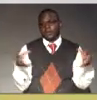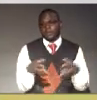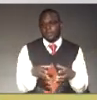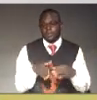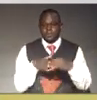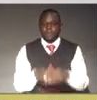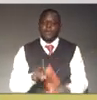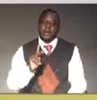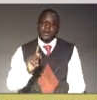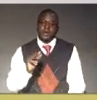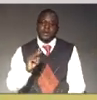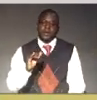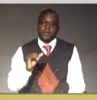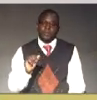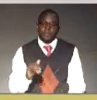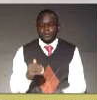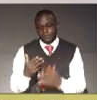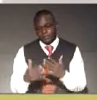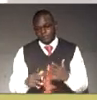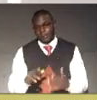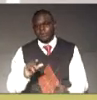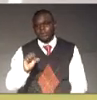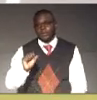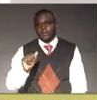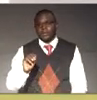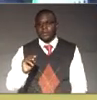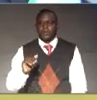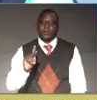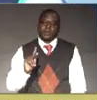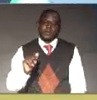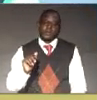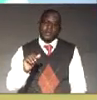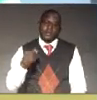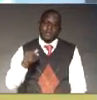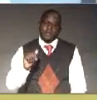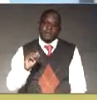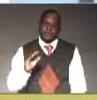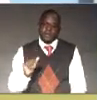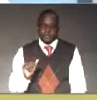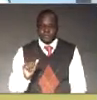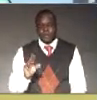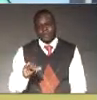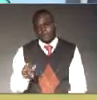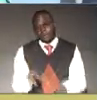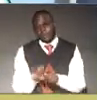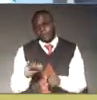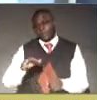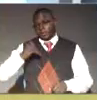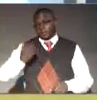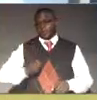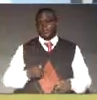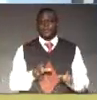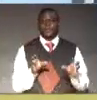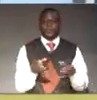Michael Kawoya and includes Samuel Chagulanyi, Kadoma Kasirye and Owen Agaba. There will also be a women's category in